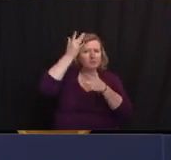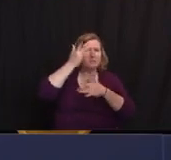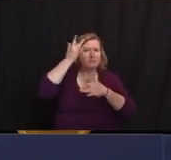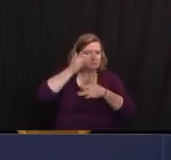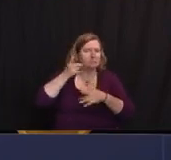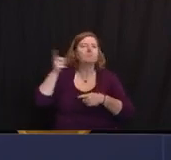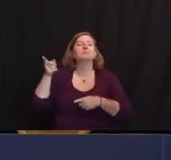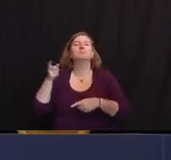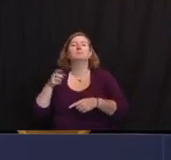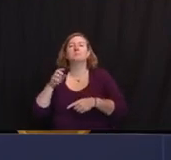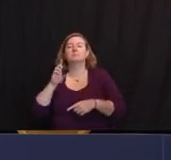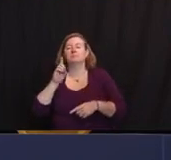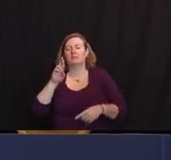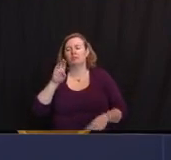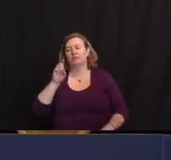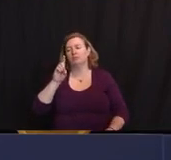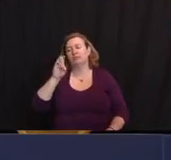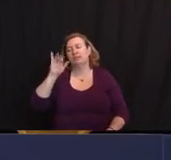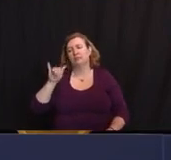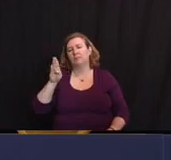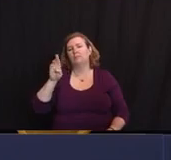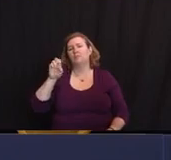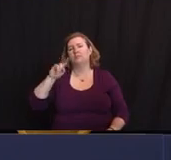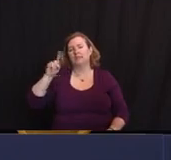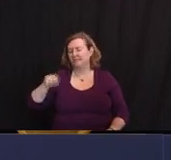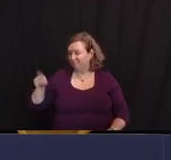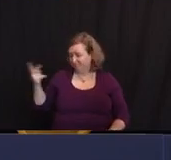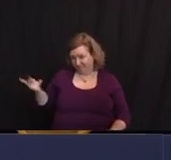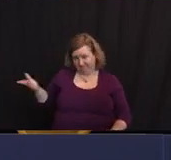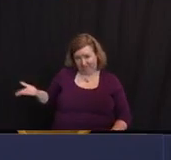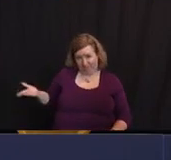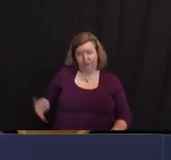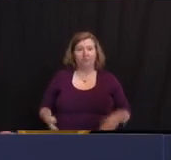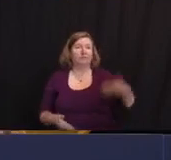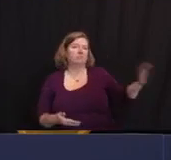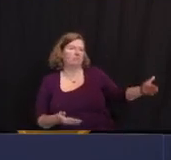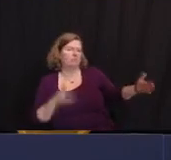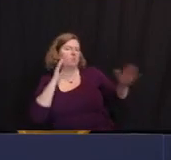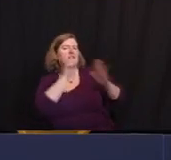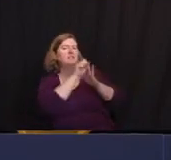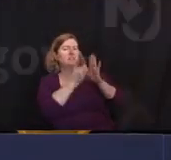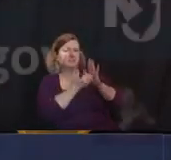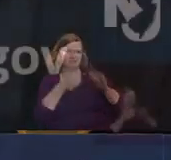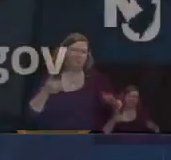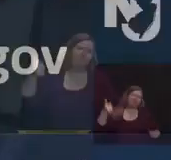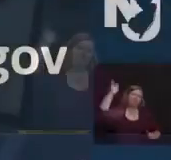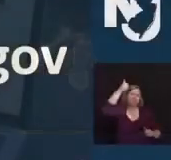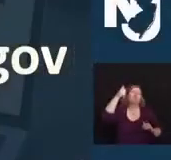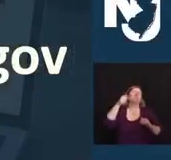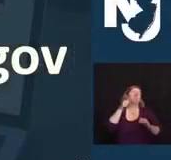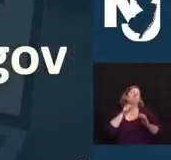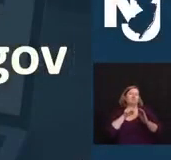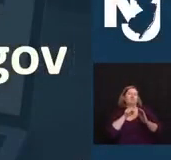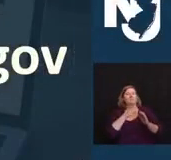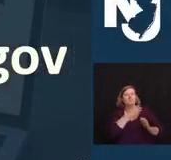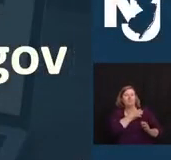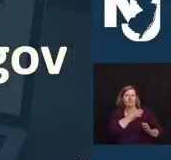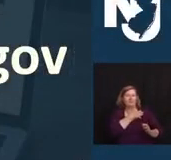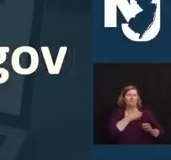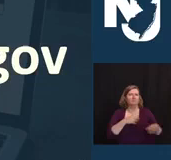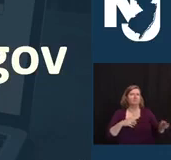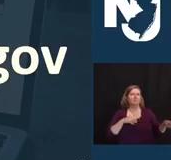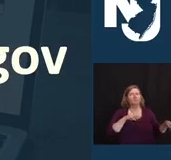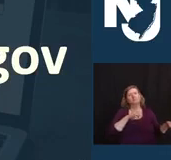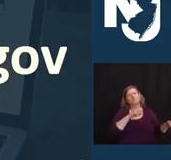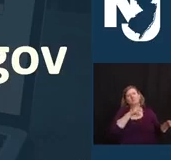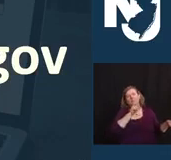both. Guy to my left needs no introduction, the Superintendent of the State Police, Colonel Pat Callahan. We have Jared Maples, Director of the Office of Homeland Security and